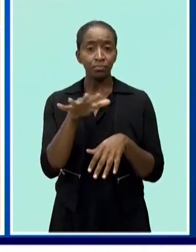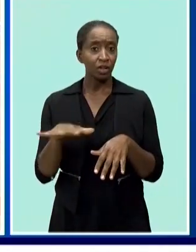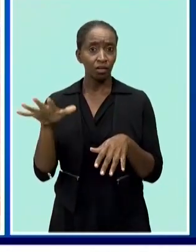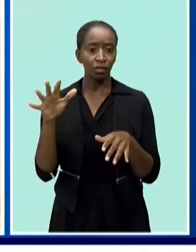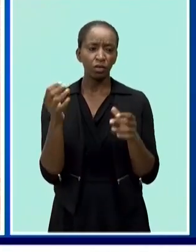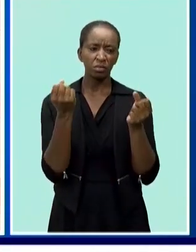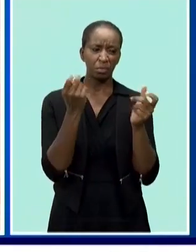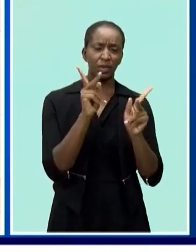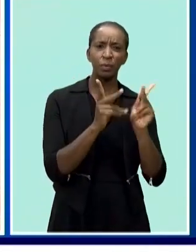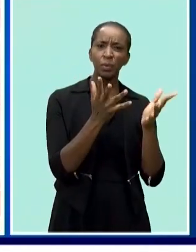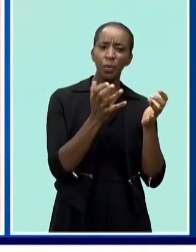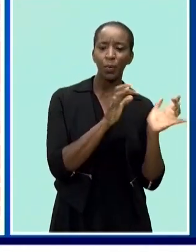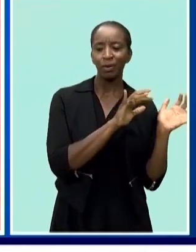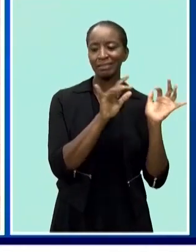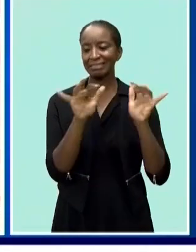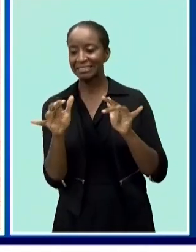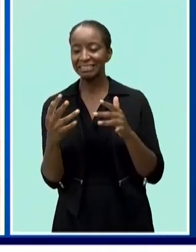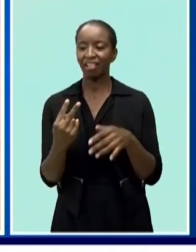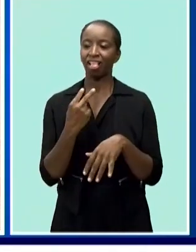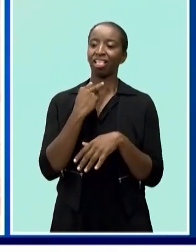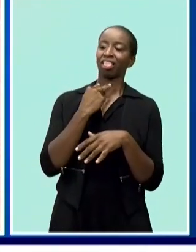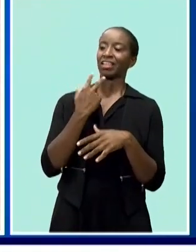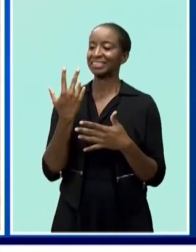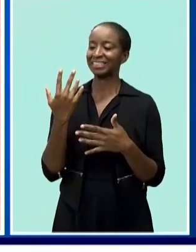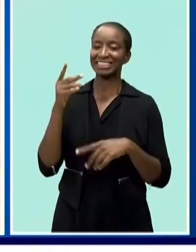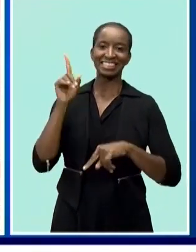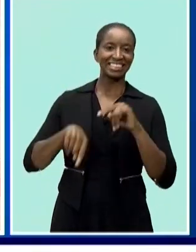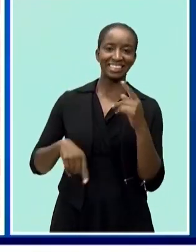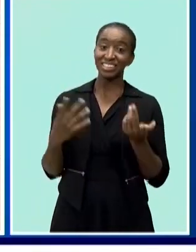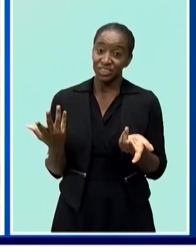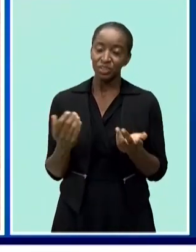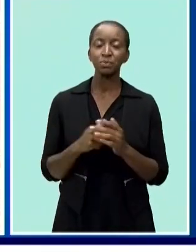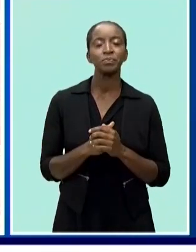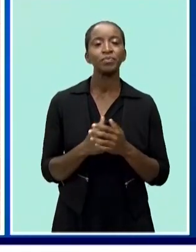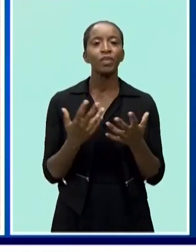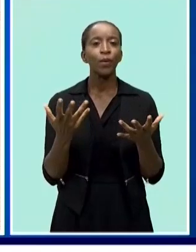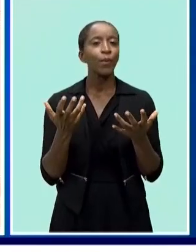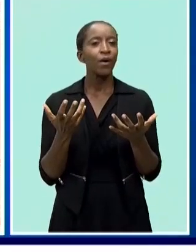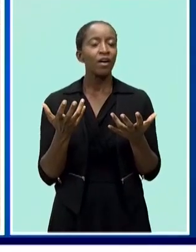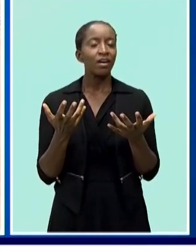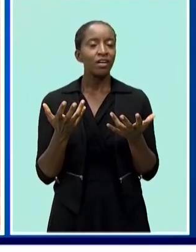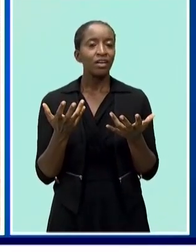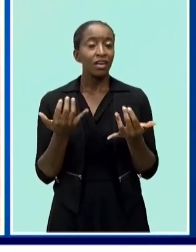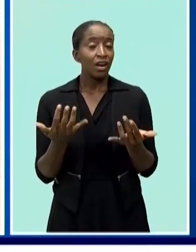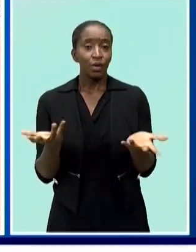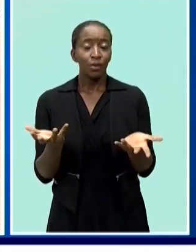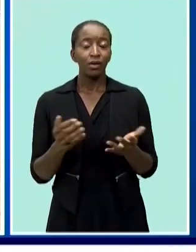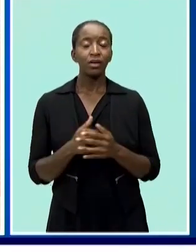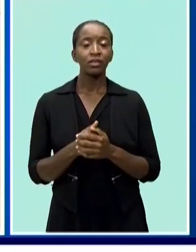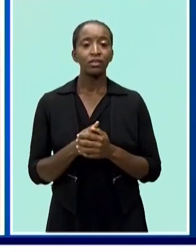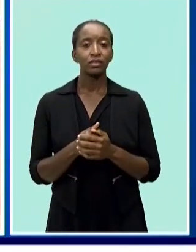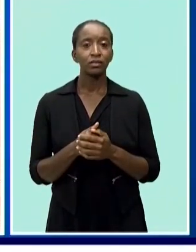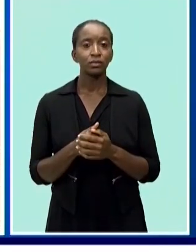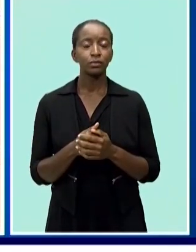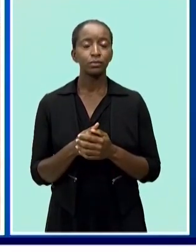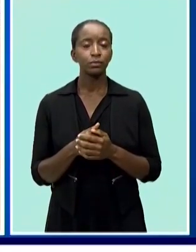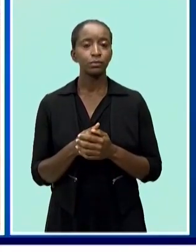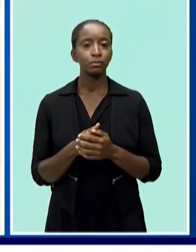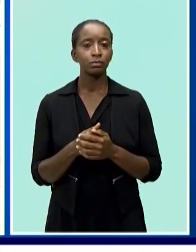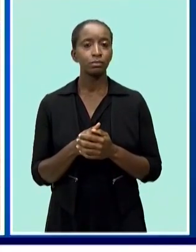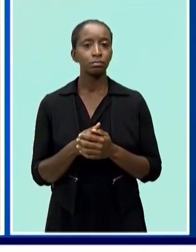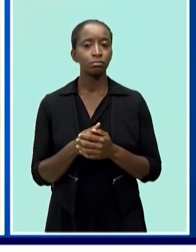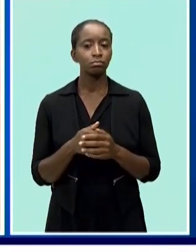wanted to come and they could not. We are looking at the possibility of having persons who would not be able to